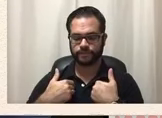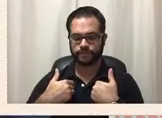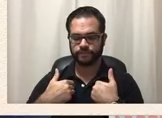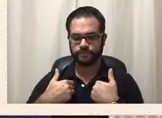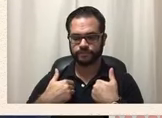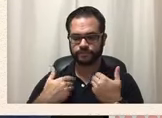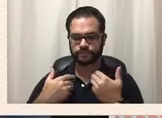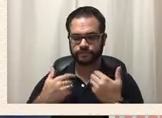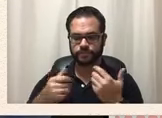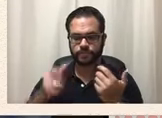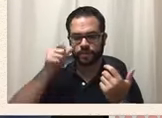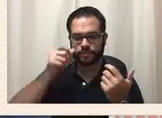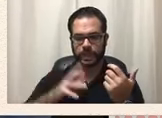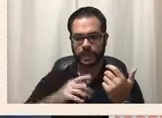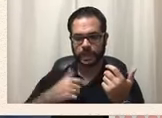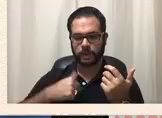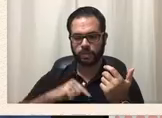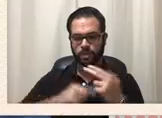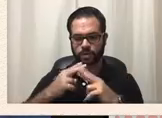call